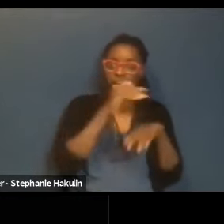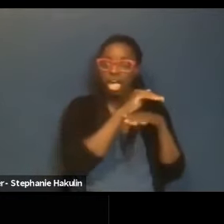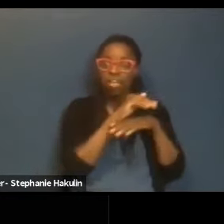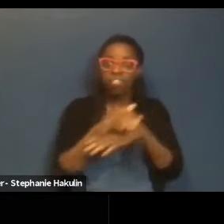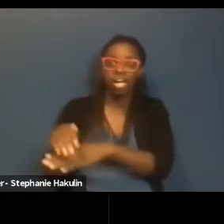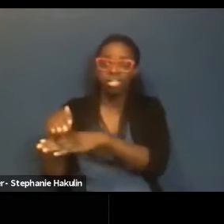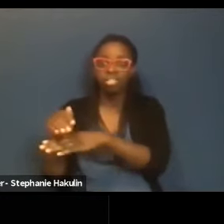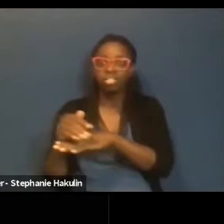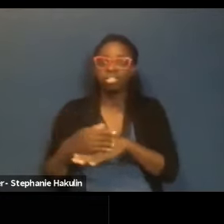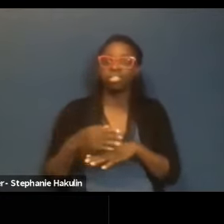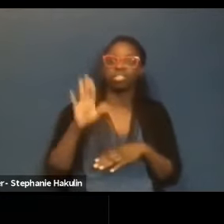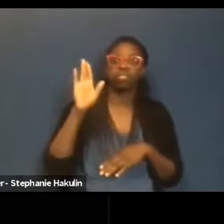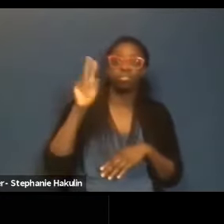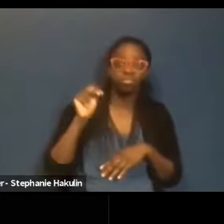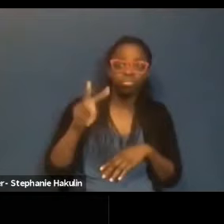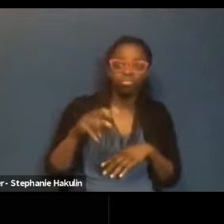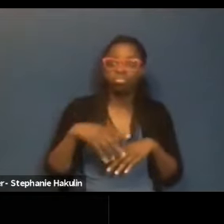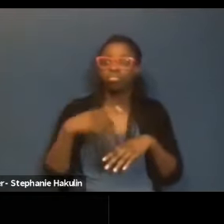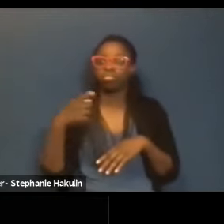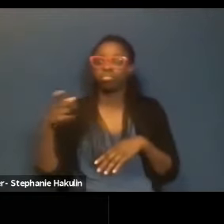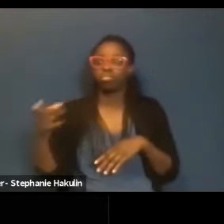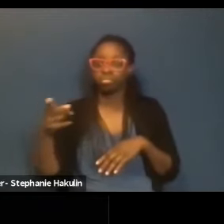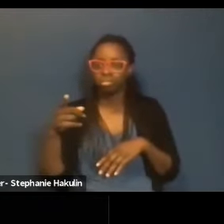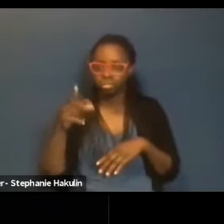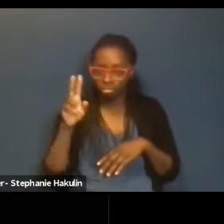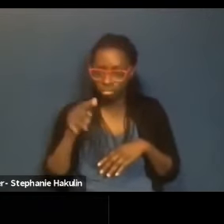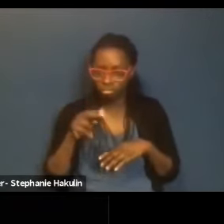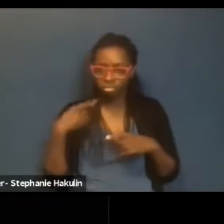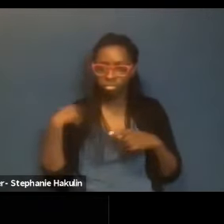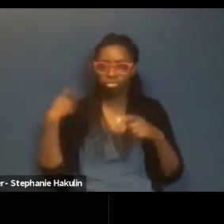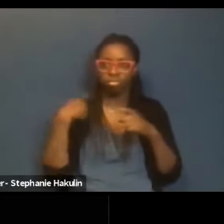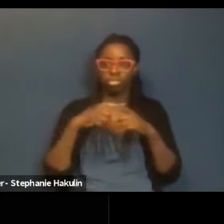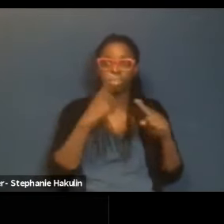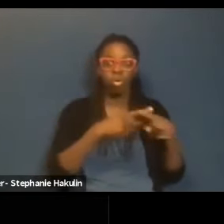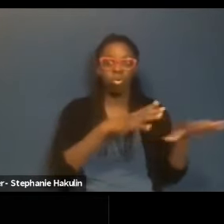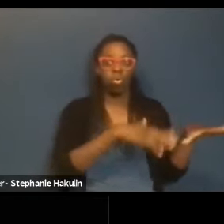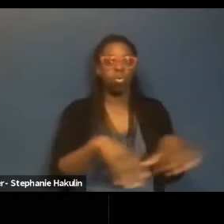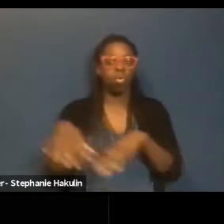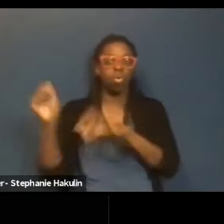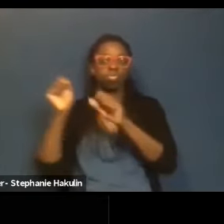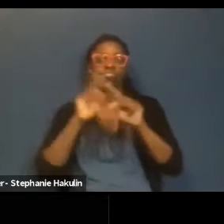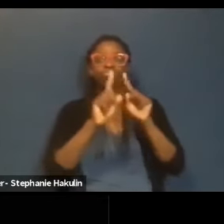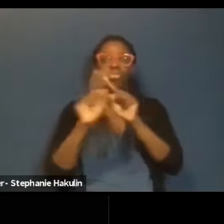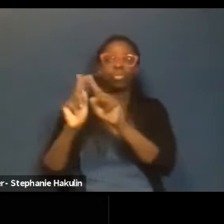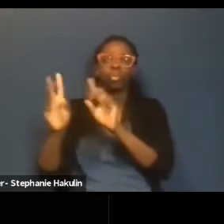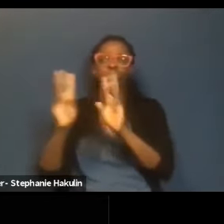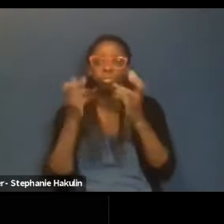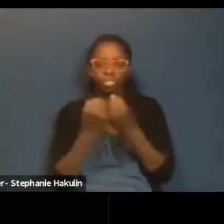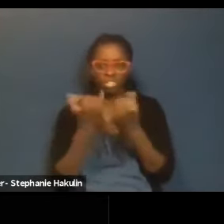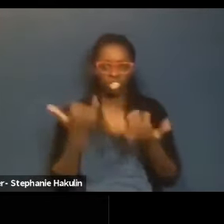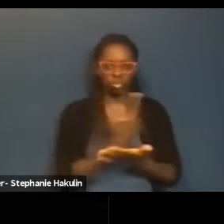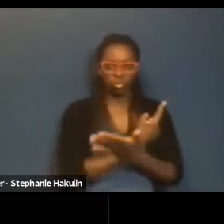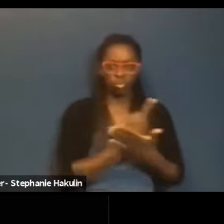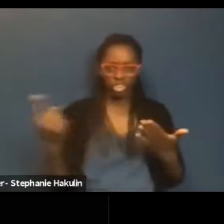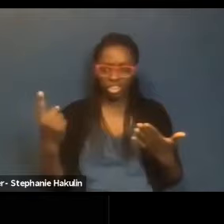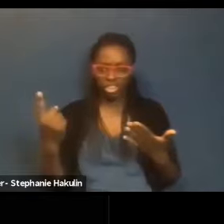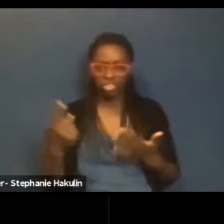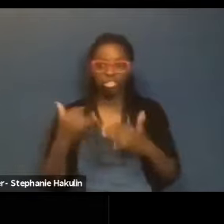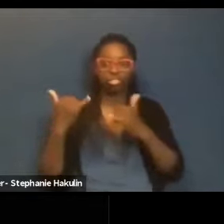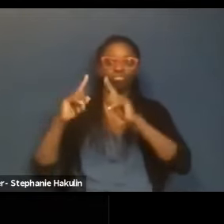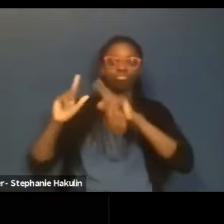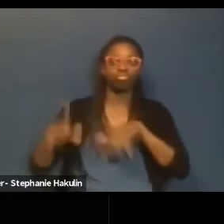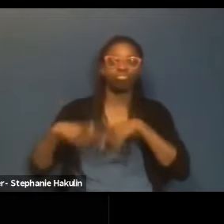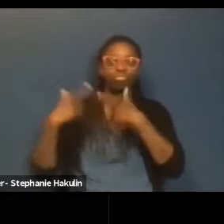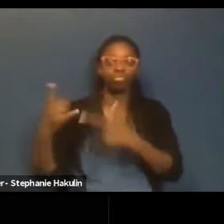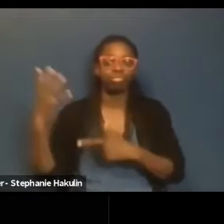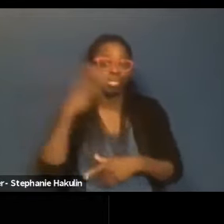in so many different ways. Had a dope workshop earlier this week. I want to kick it over to hear a lovely piece from our MC of